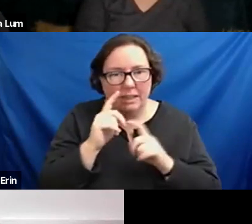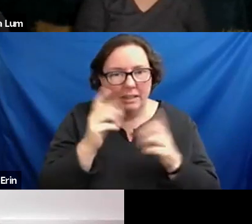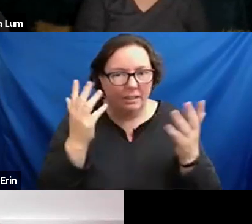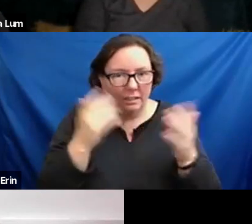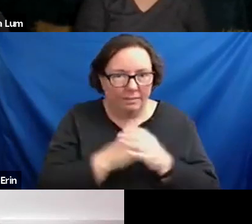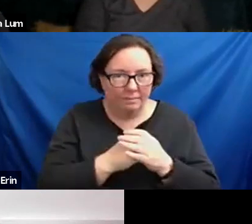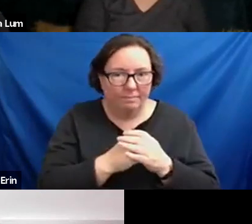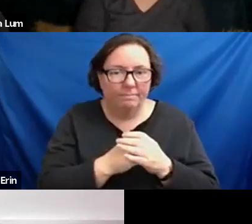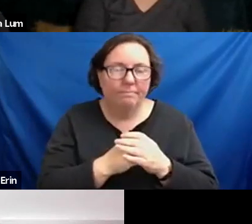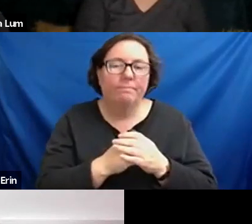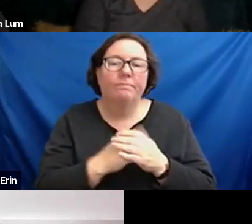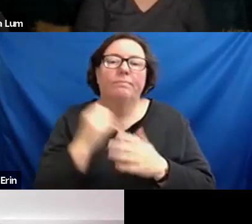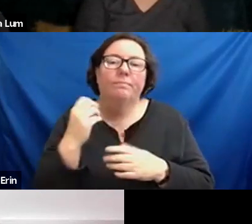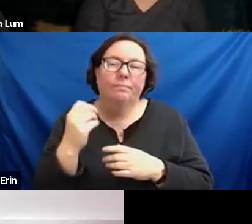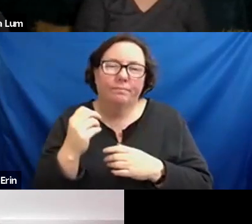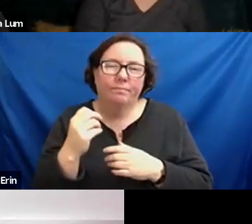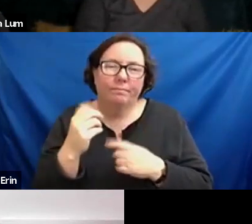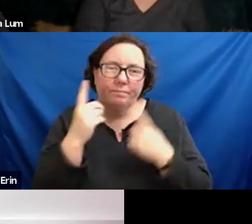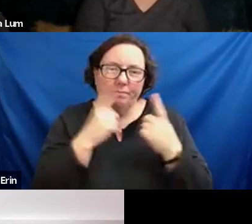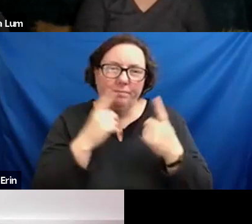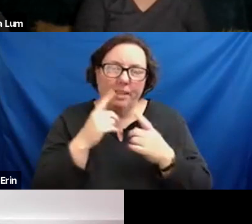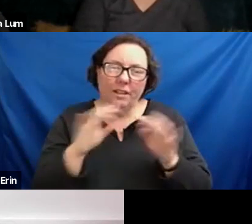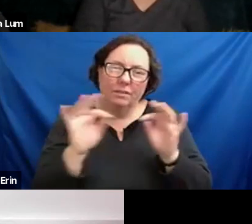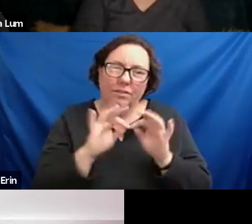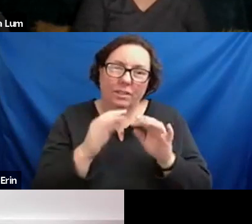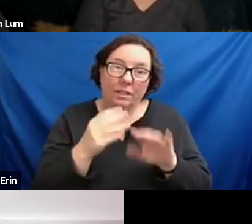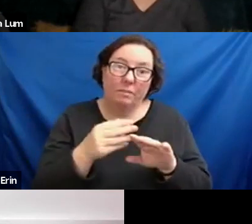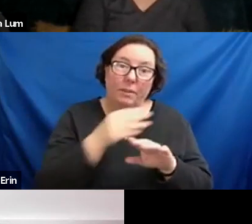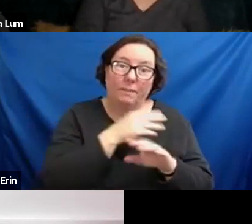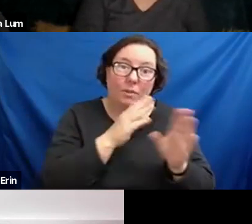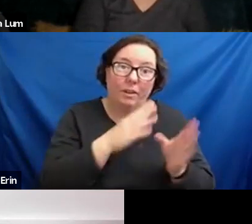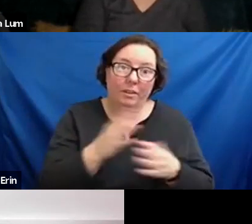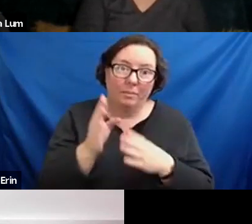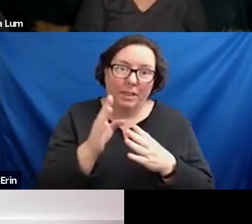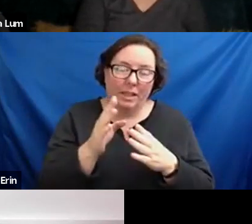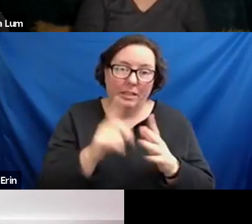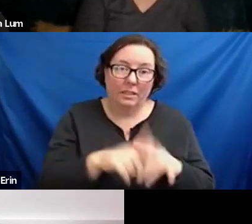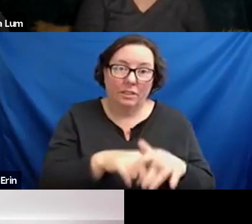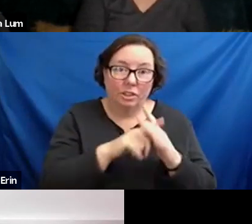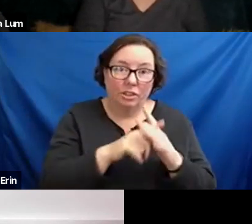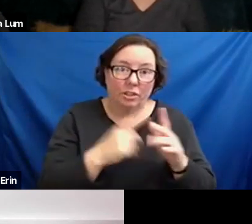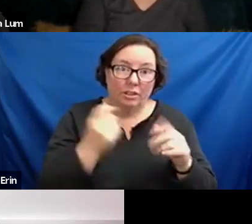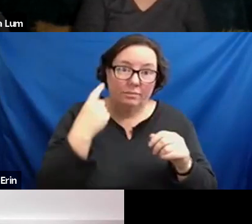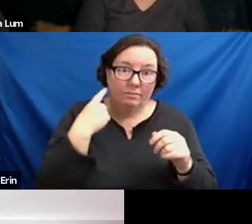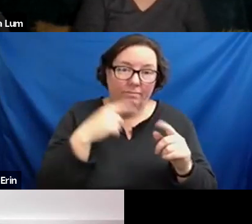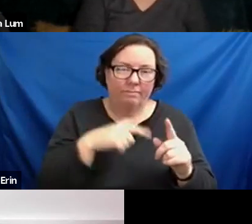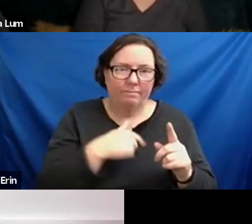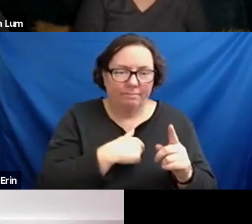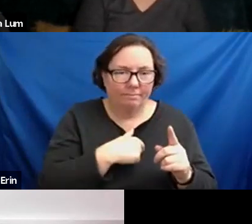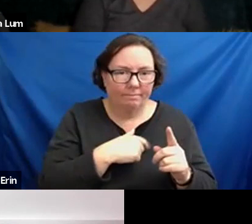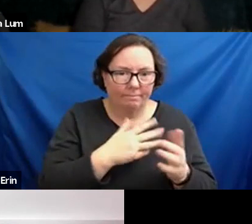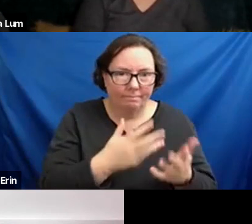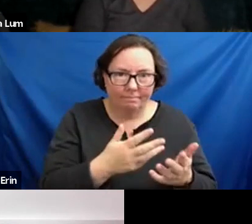allocated. So I thought it was critical before the plan even went into effect